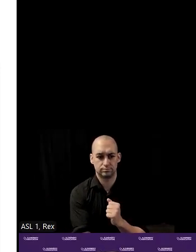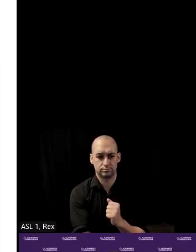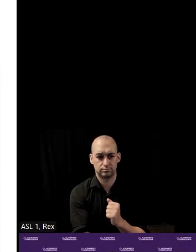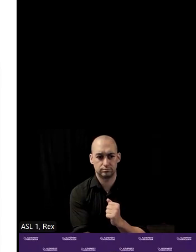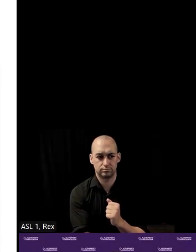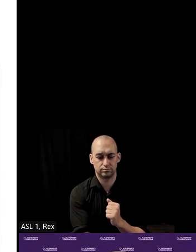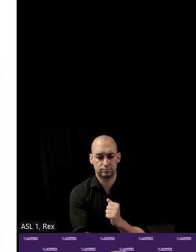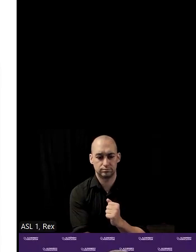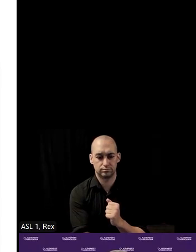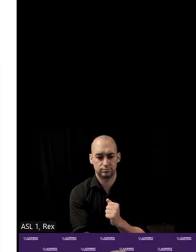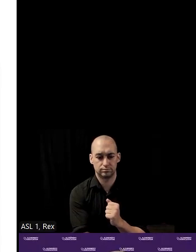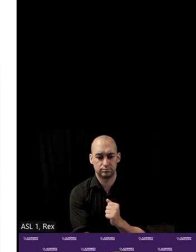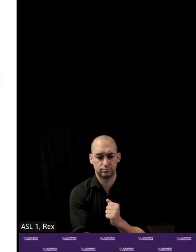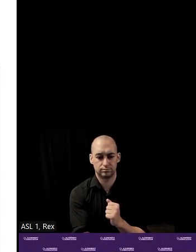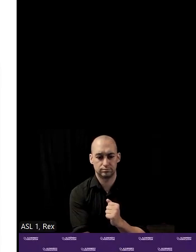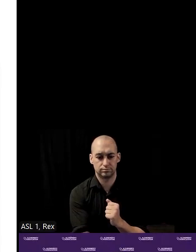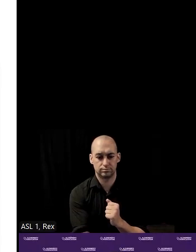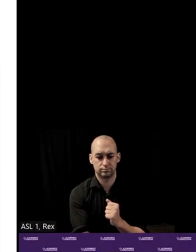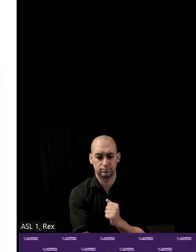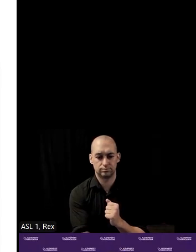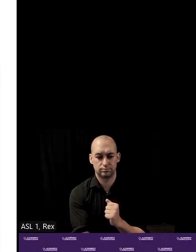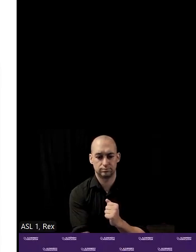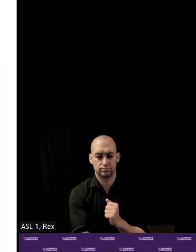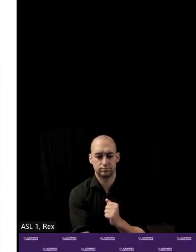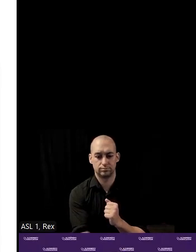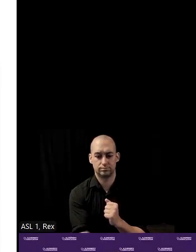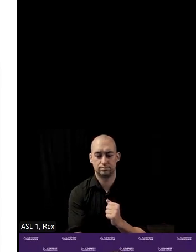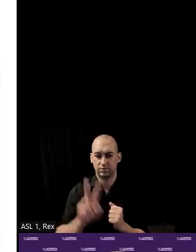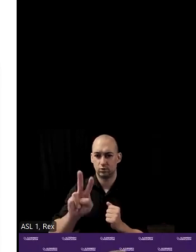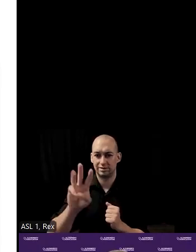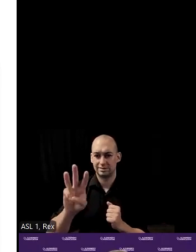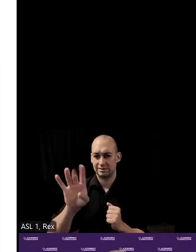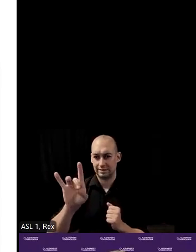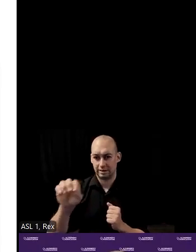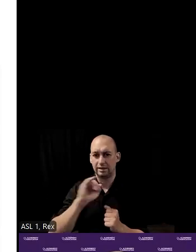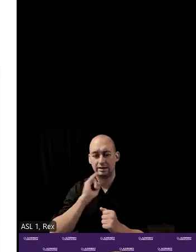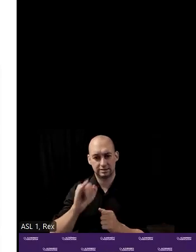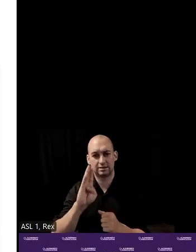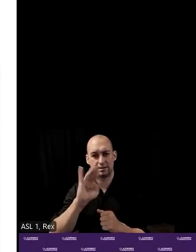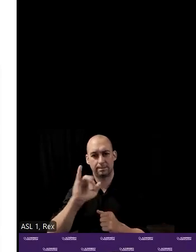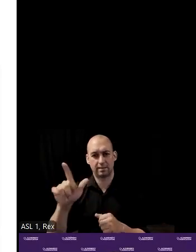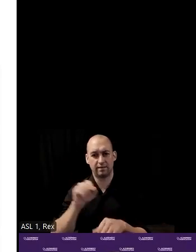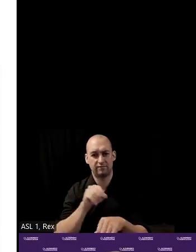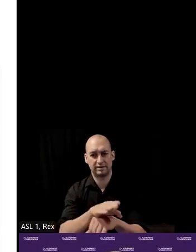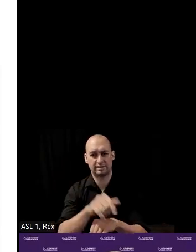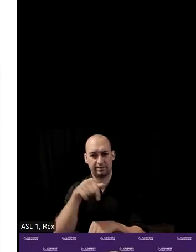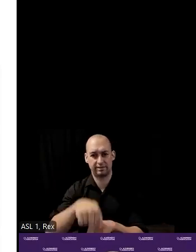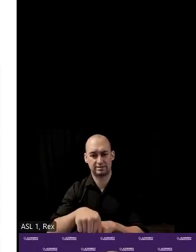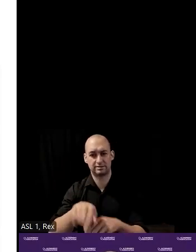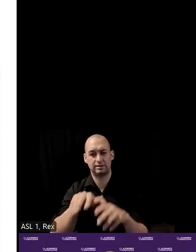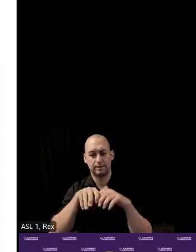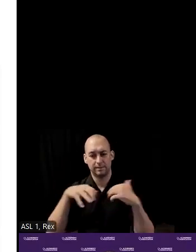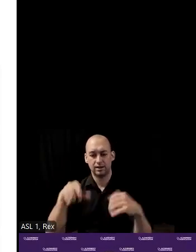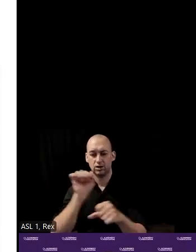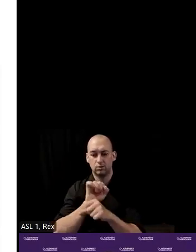There we go. AB 2680. This is the bill that affects this committee. So we did a lot of work